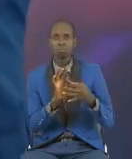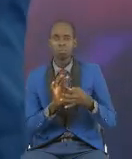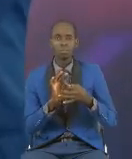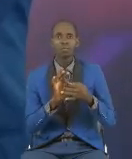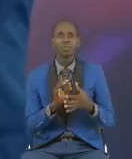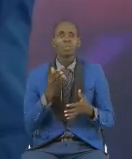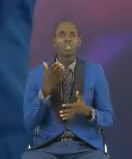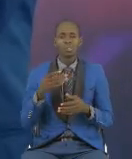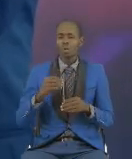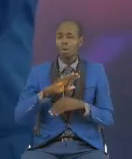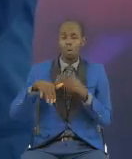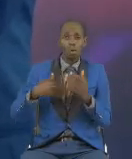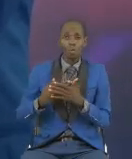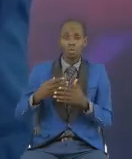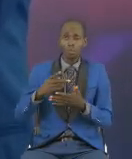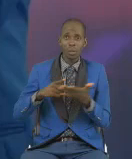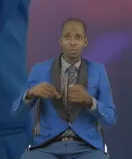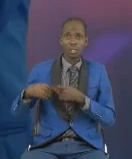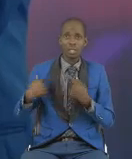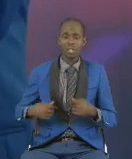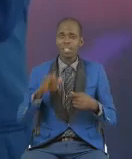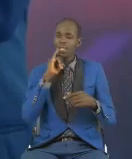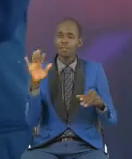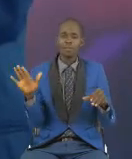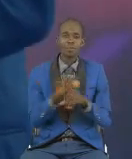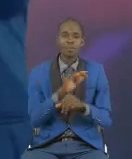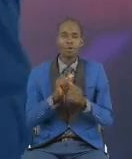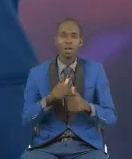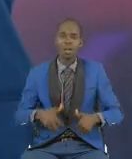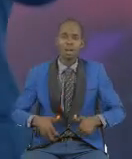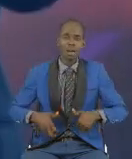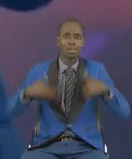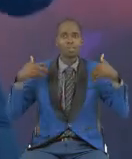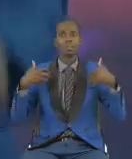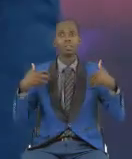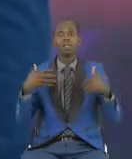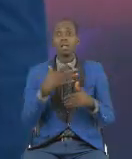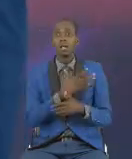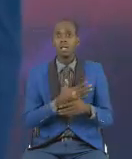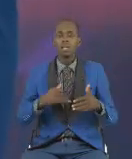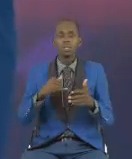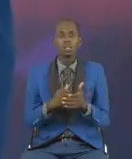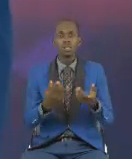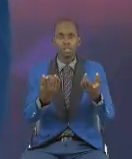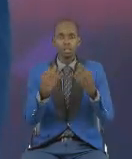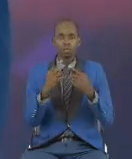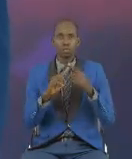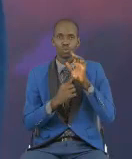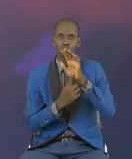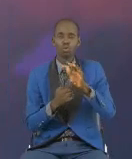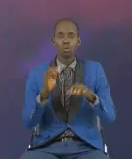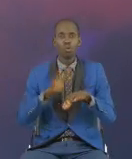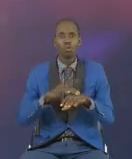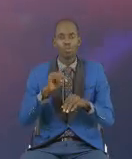heart filled with indignation and anger, and it came to their face, or their